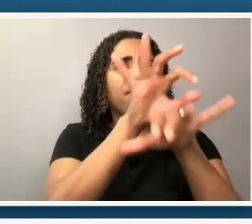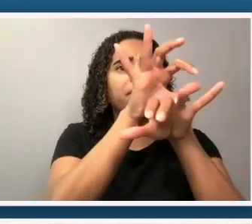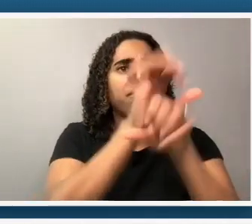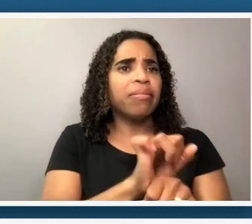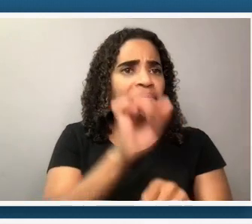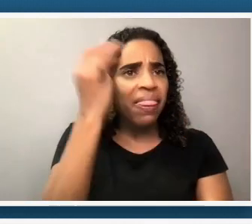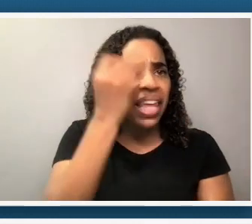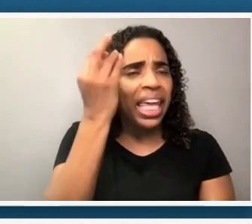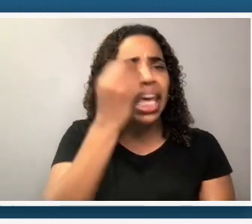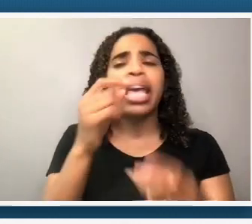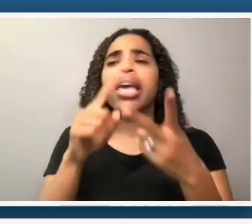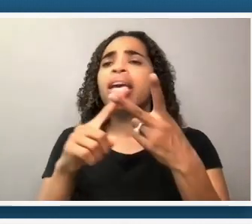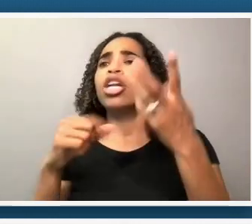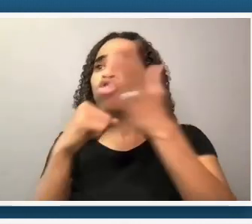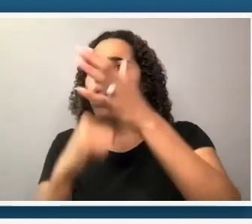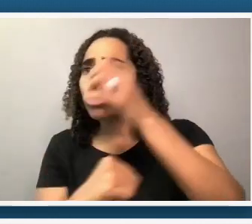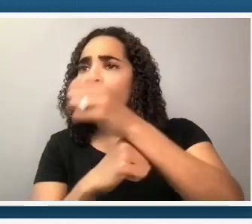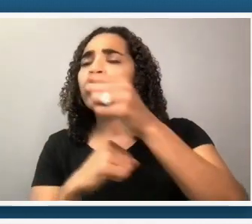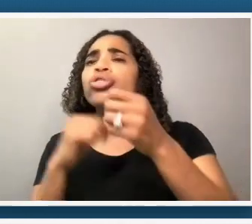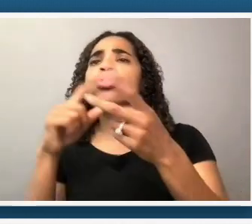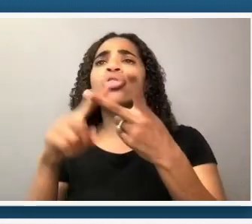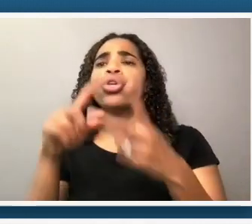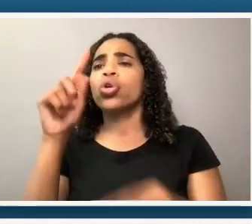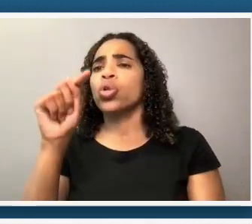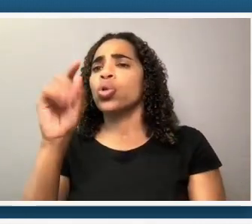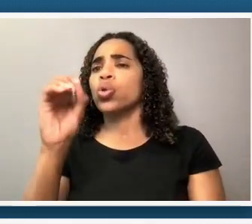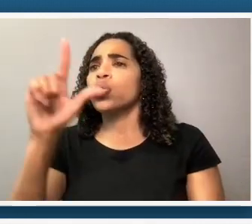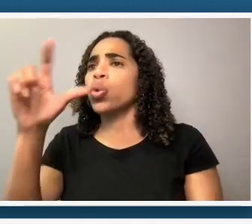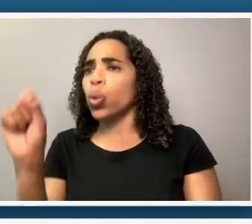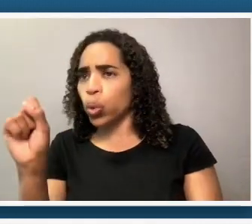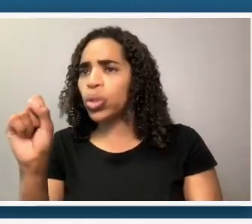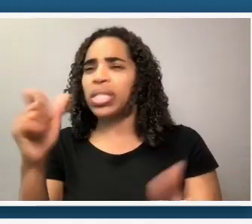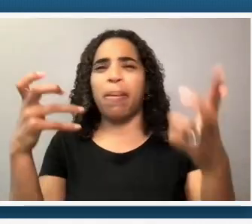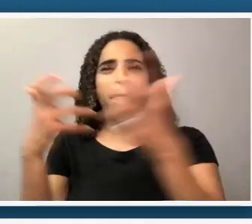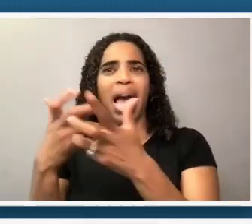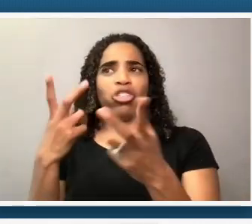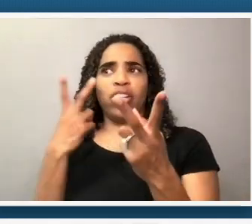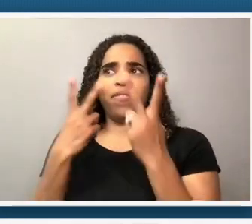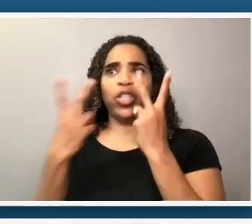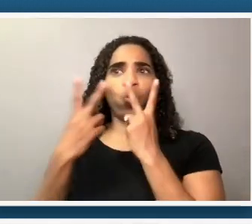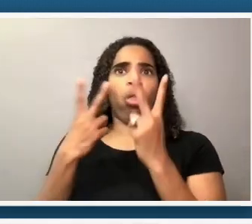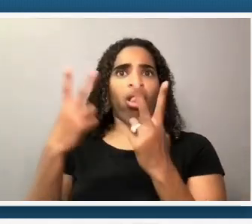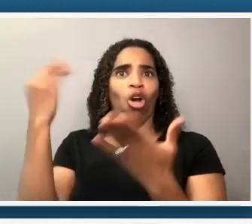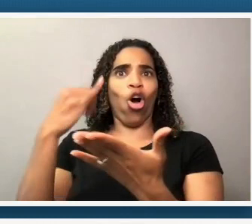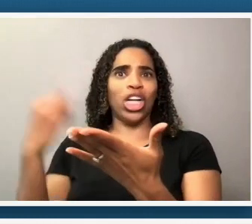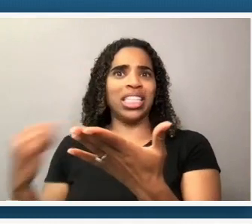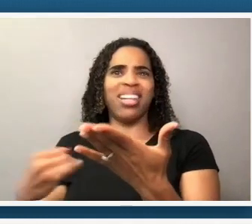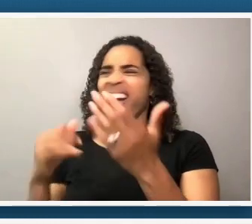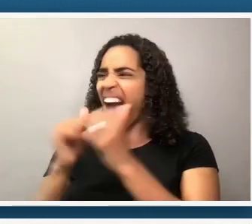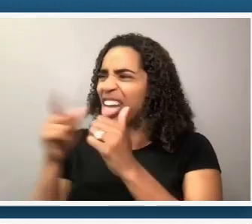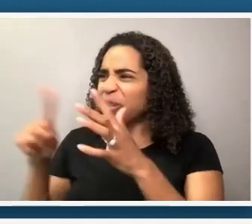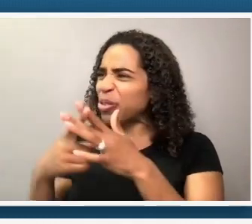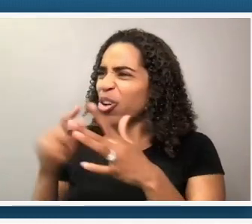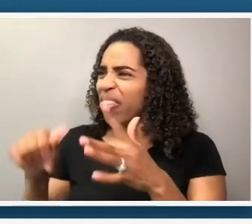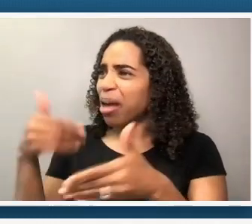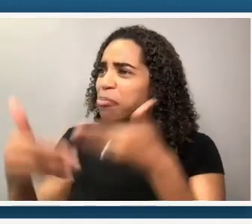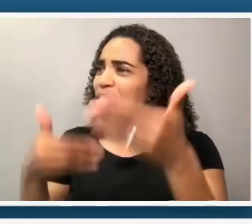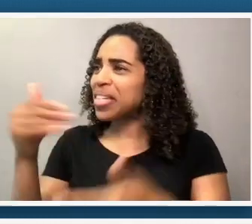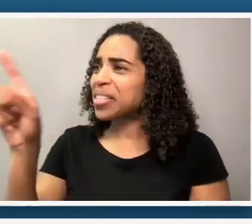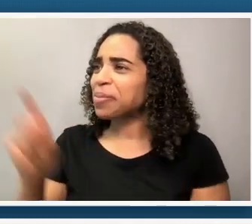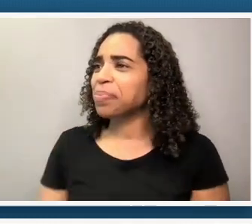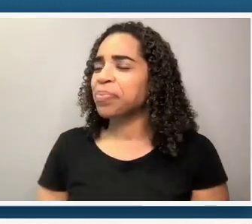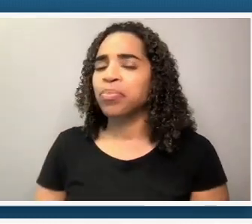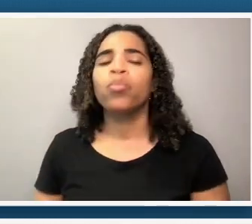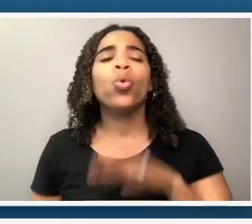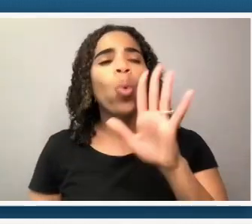tools, and tying them to some wonderfully rich visual works. But how do you get started in that process? Well, first,